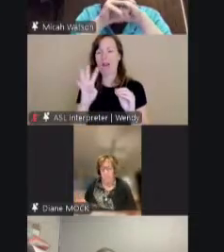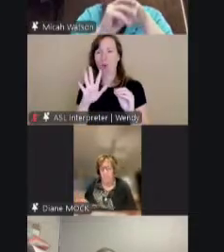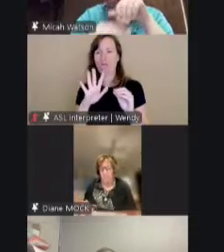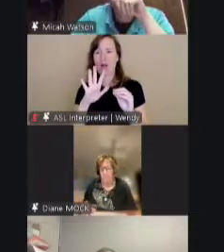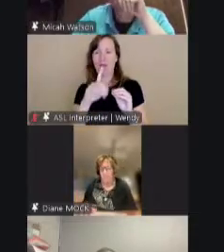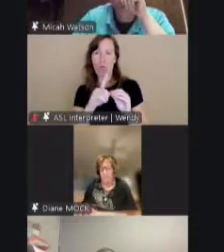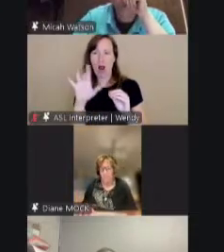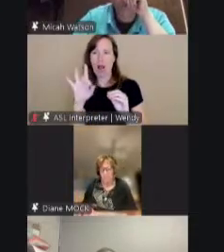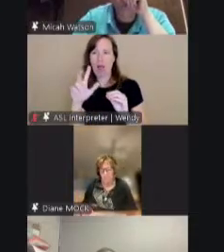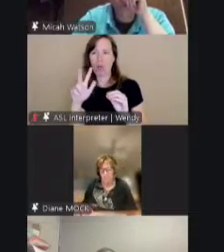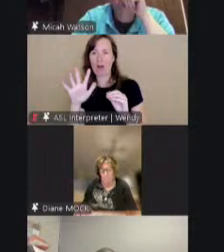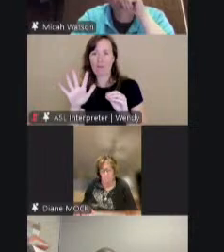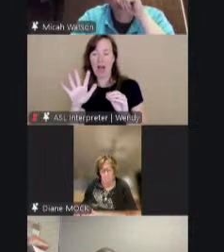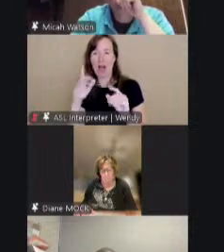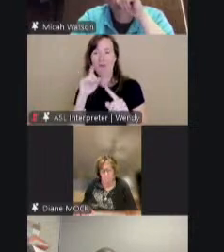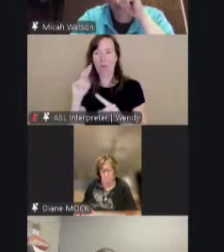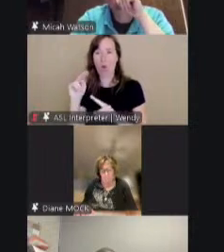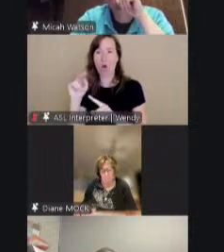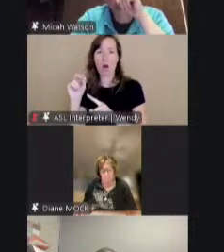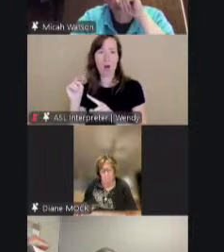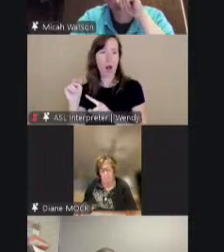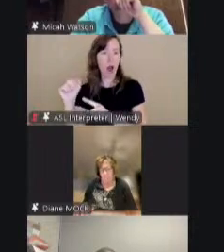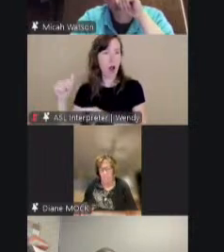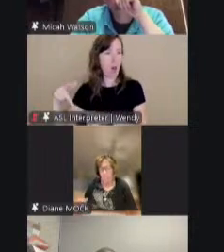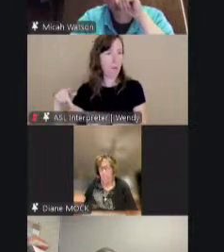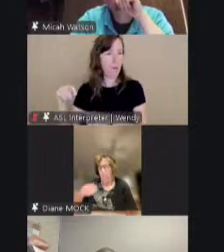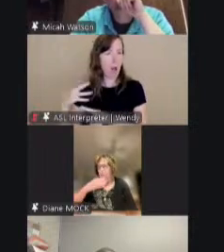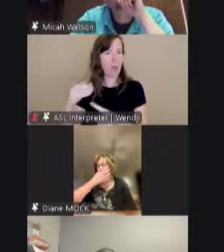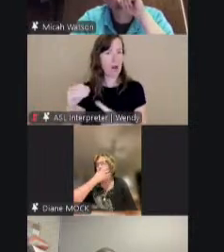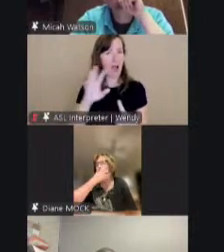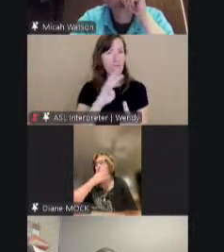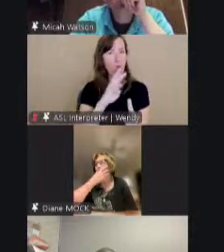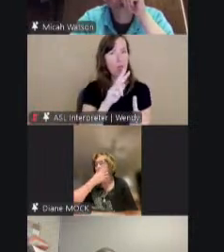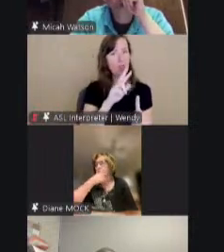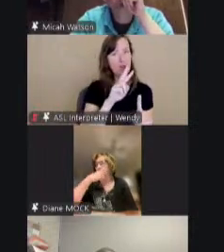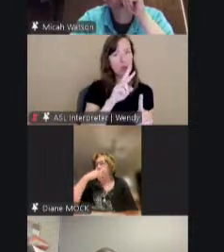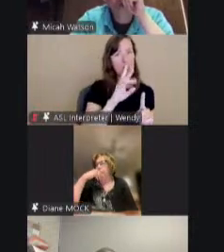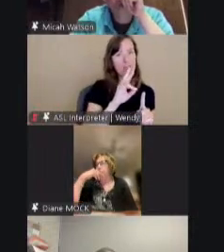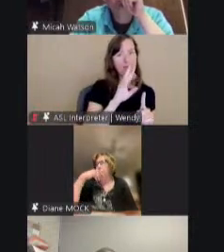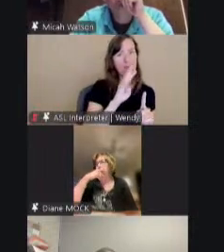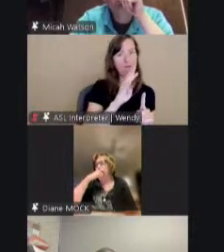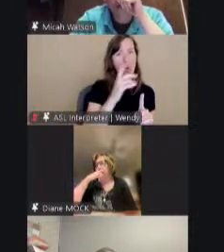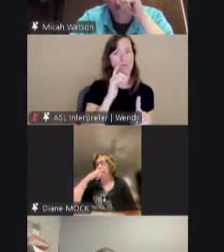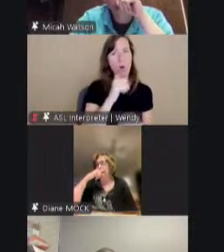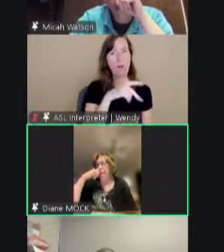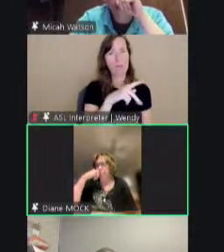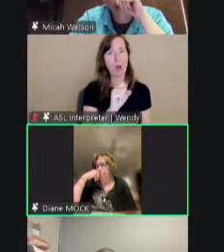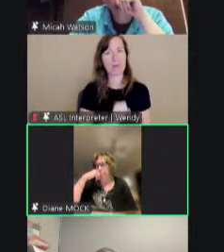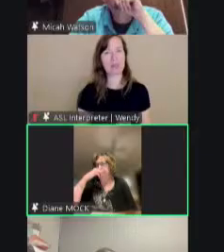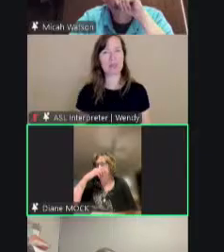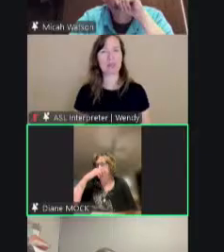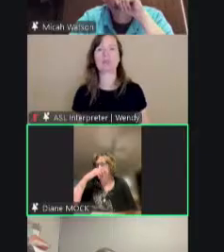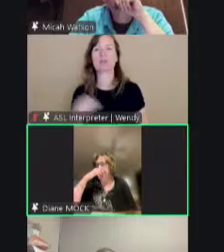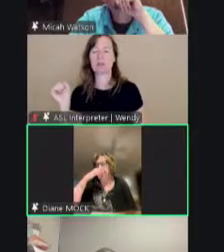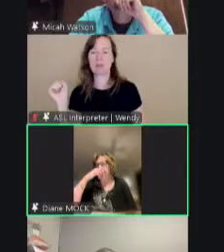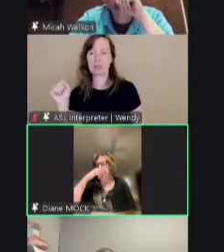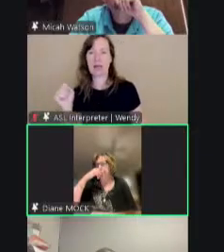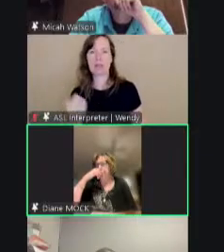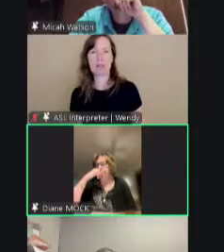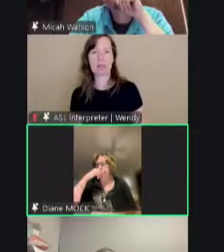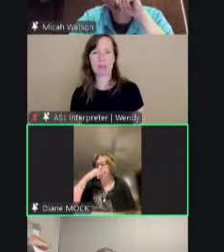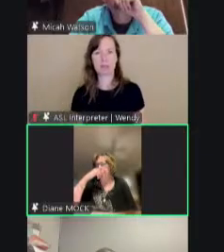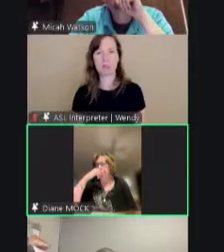5,451,835 for the non-apartments and the 4,32734 for the apartments. Yeah. Yeah.